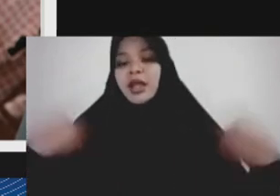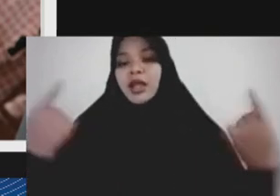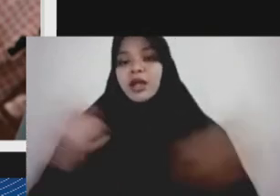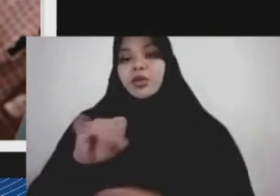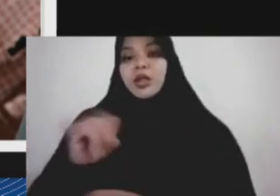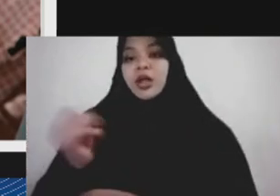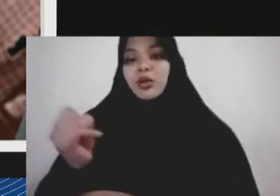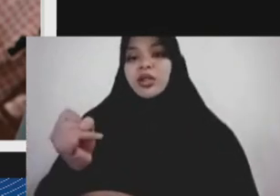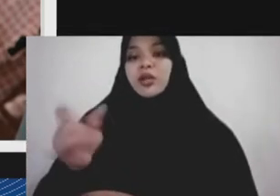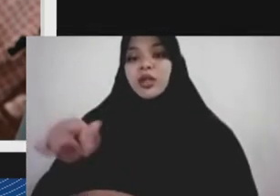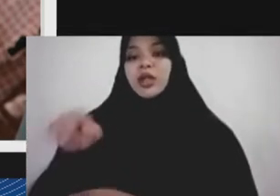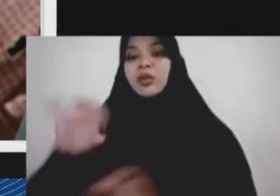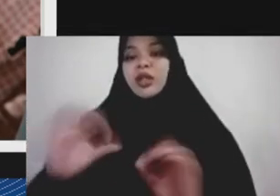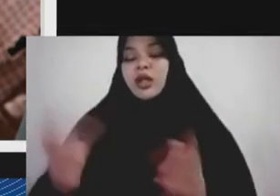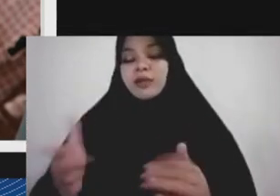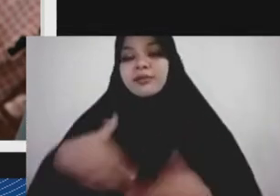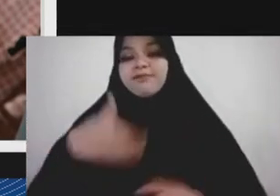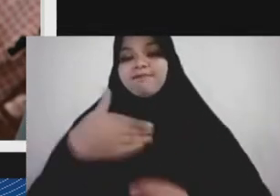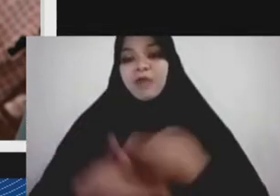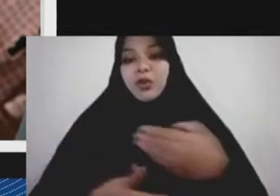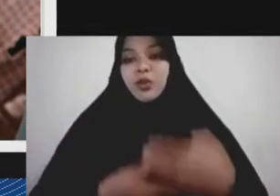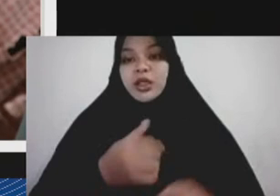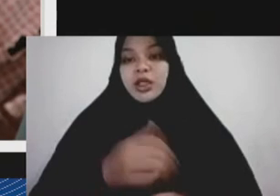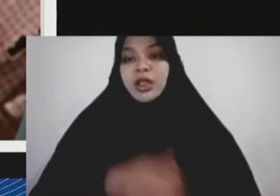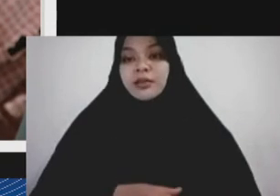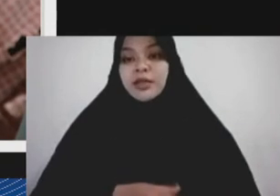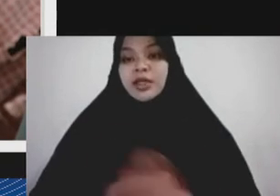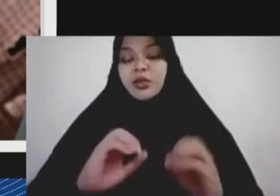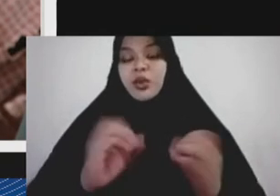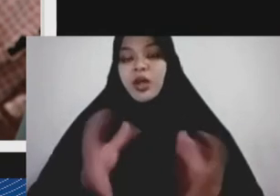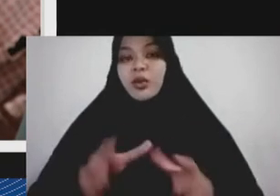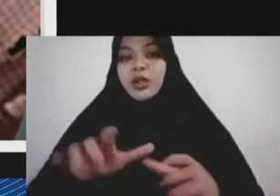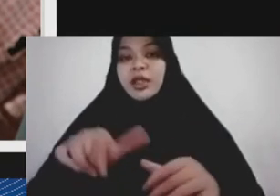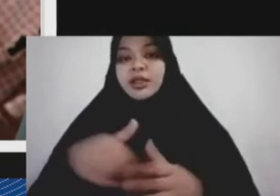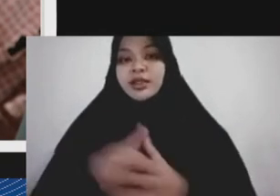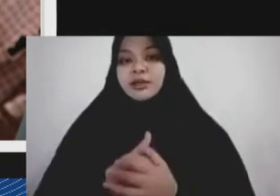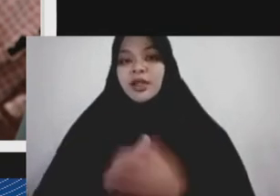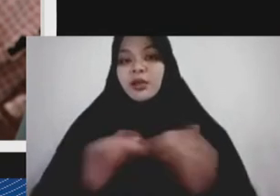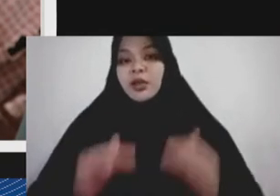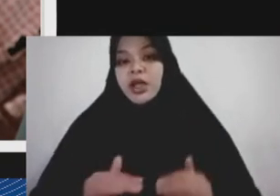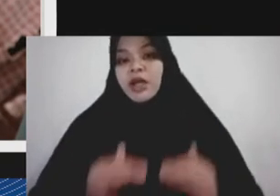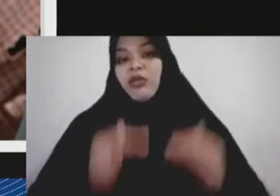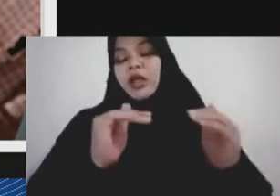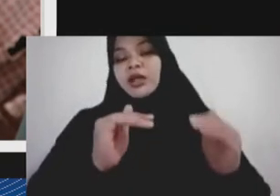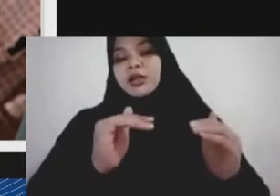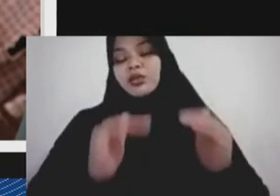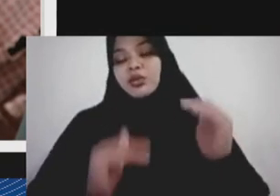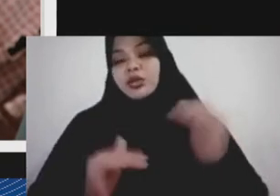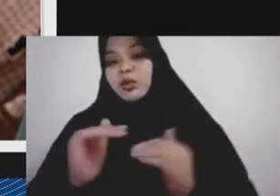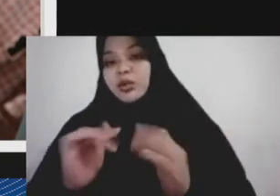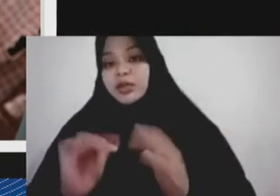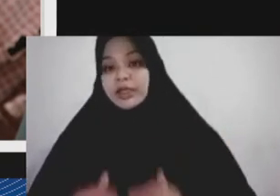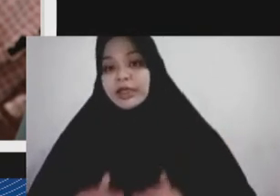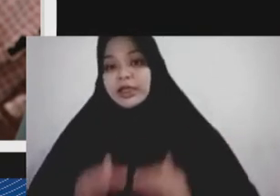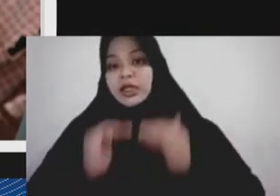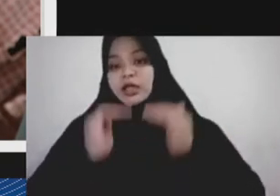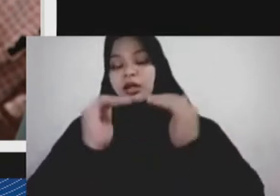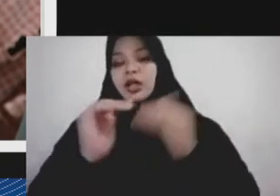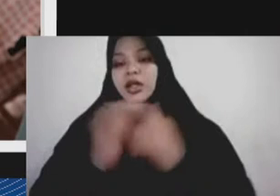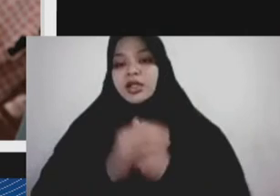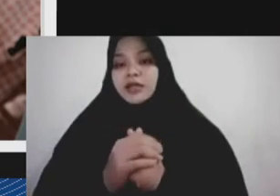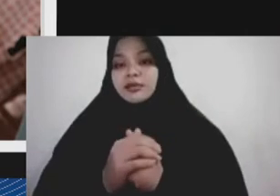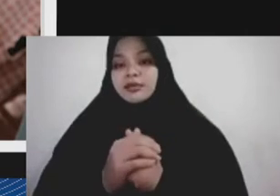happening again across the global landscape. There's been an increase of child marriage, an increase of female